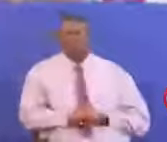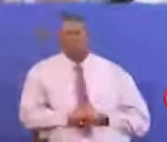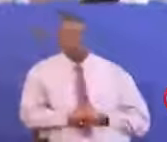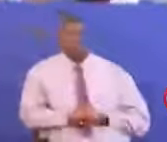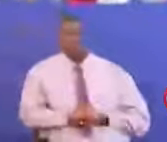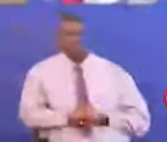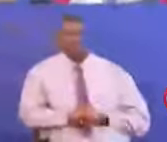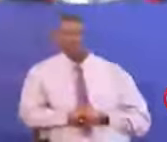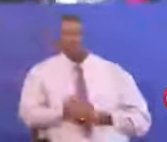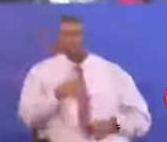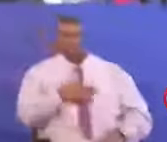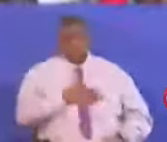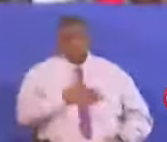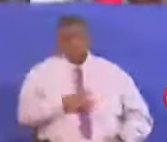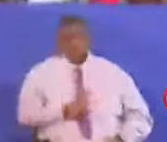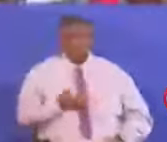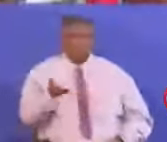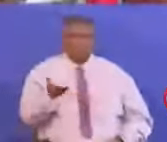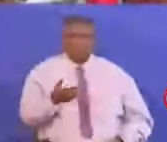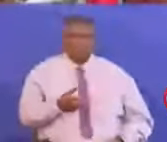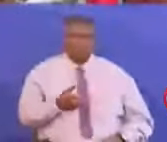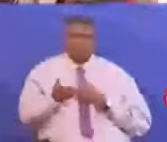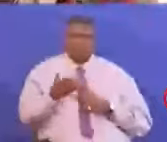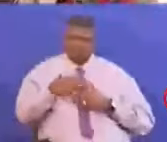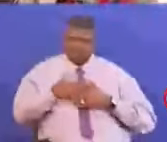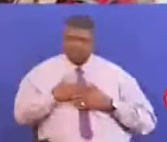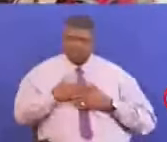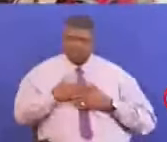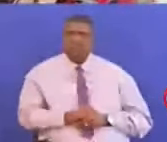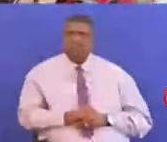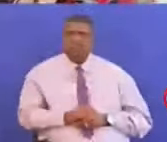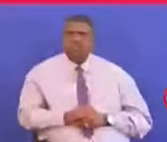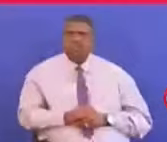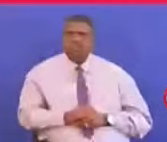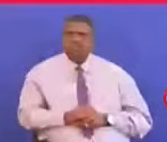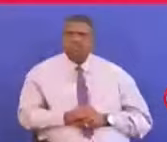Asanteni, thank you very much. Madam, you are now excused. Thank you very much.